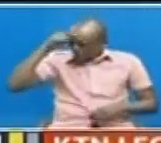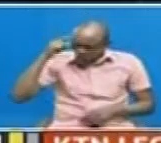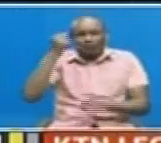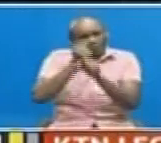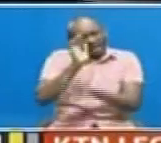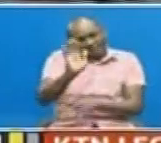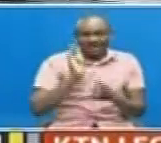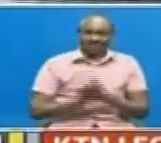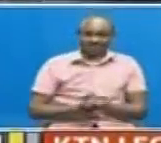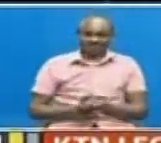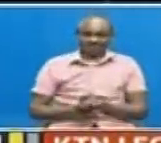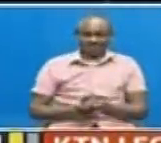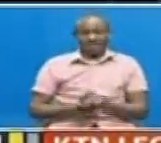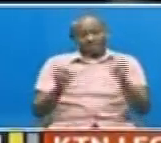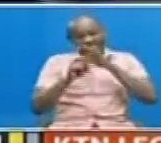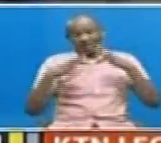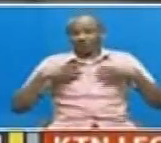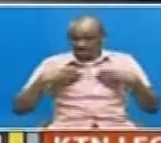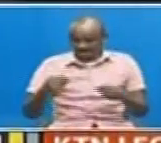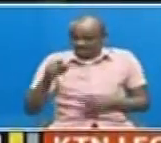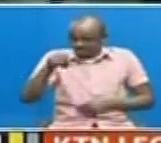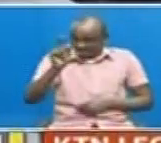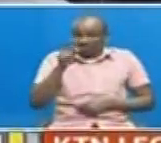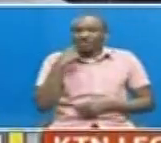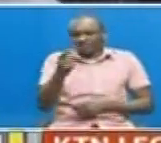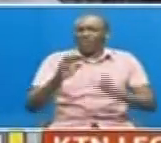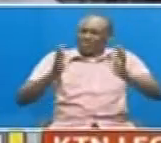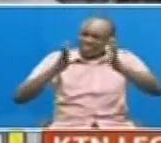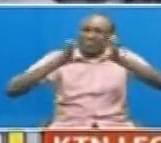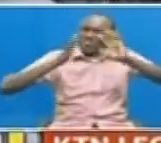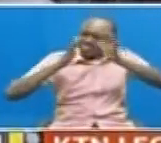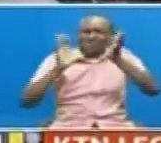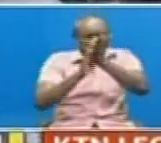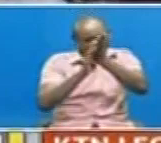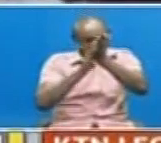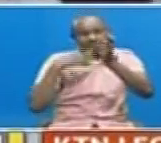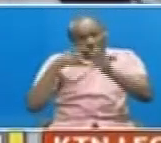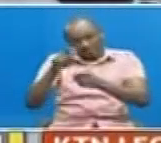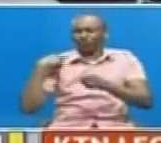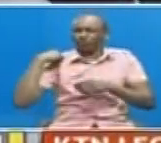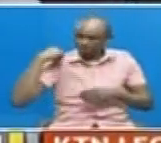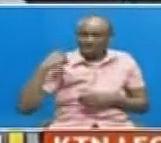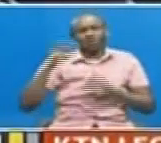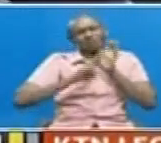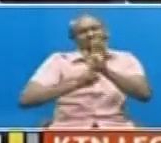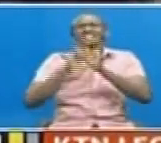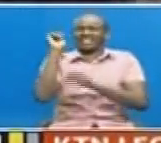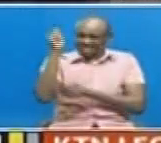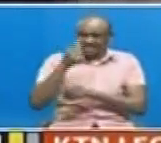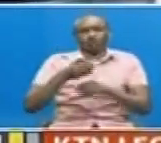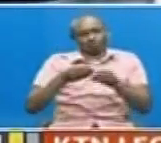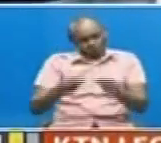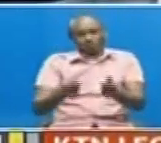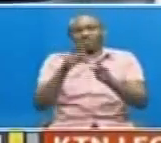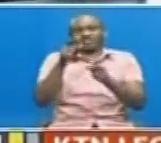efforts. Waziri wa Afya James Macharia aliwapa hongera kwa ujasiri wao kwa kujitolea kuwakilisha Kenya kupambana na ugonjwa